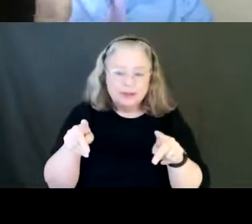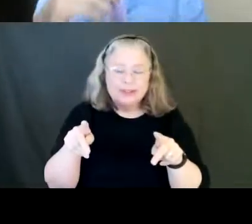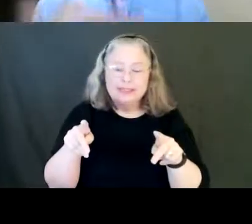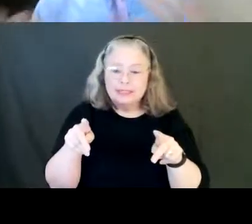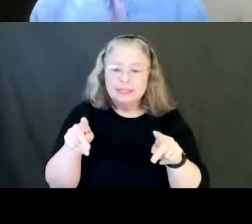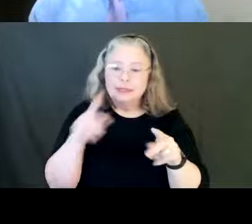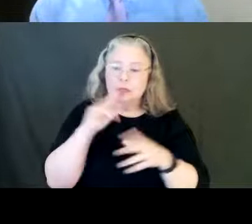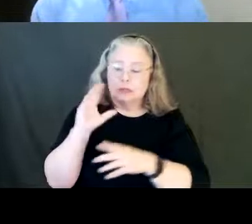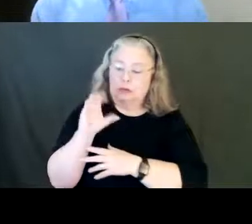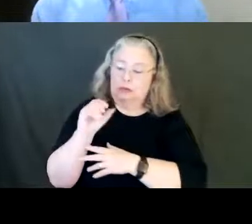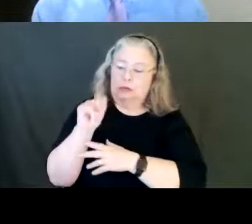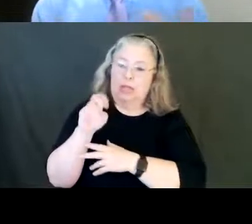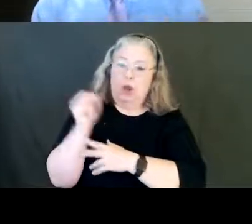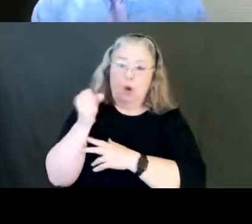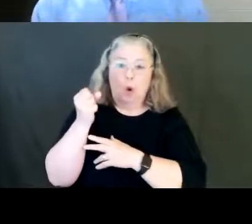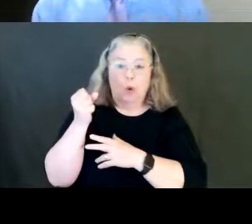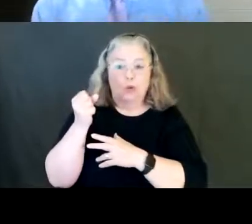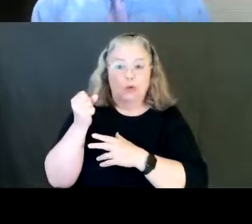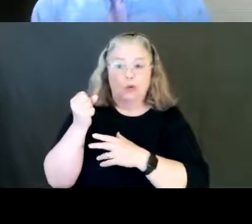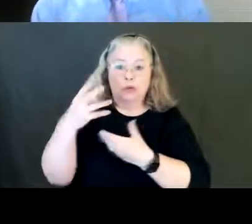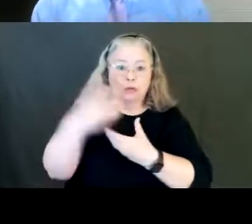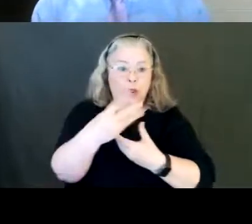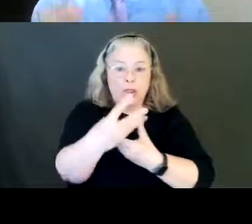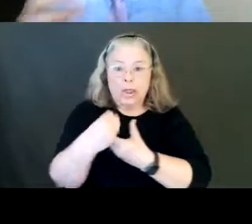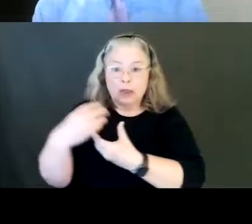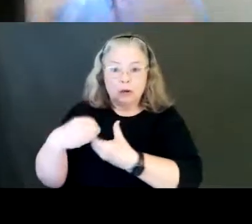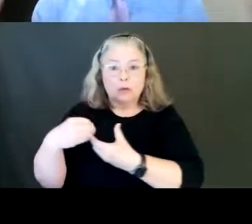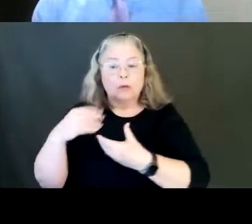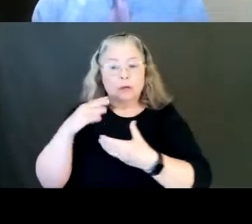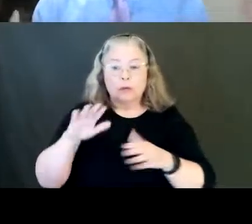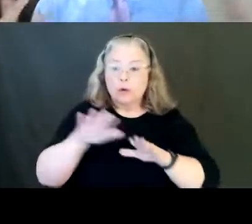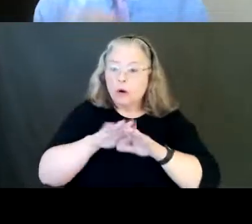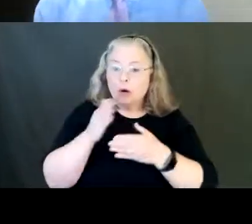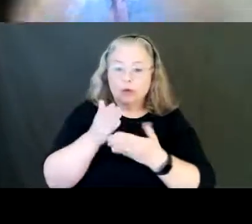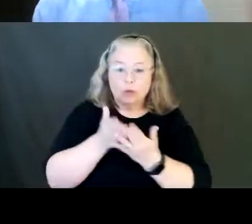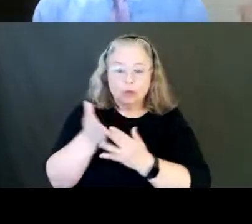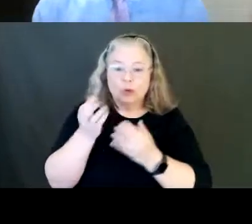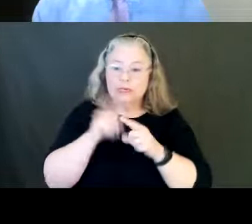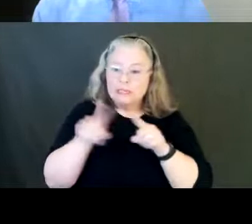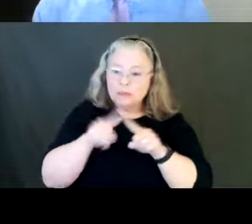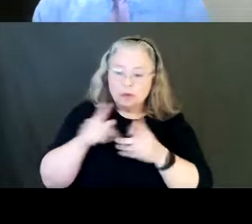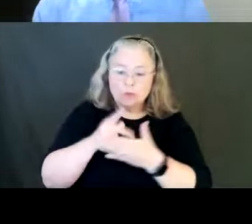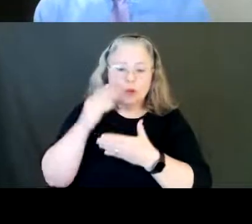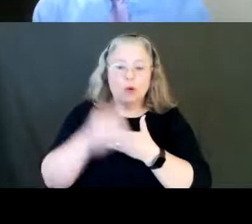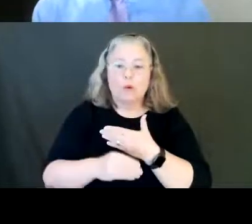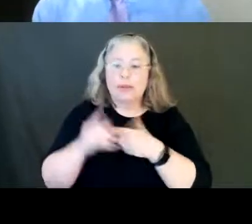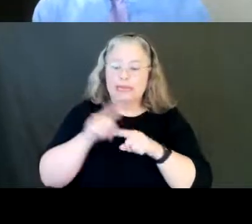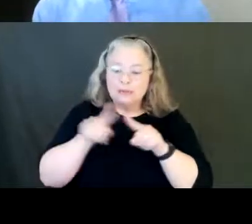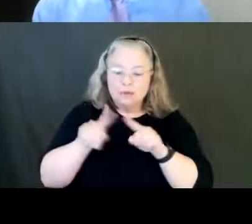the stakeholder engagement that we had done across many programs and across a lot of the